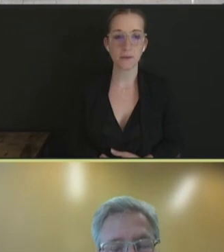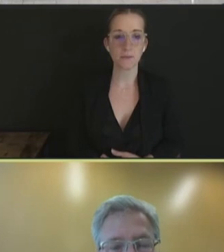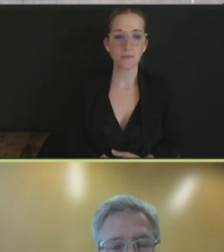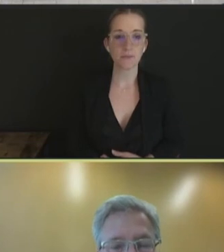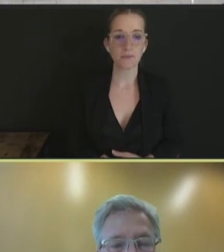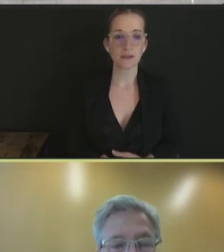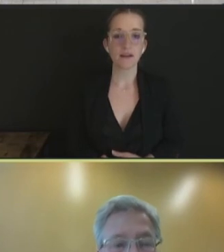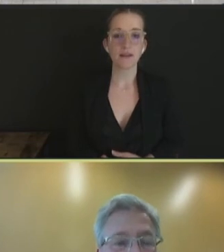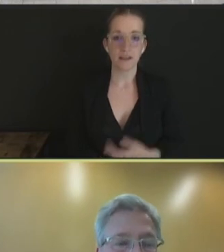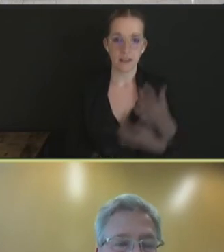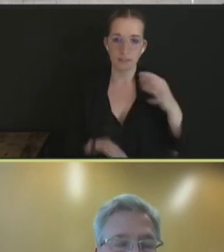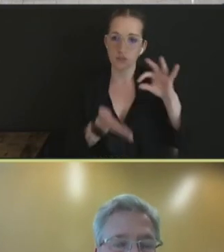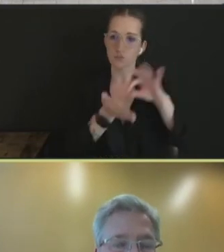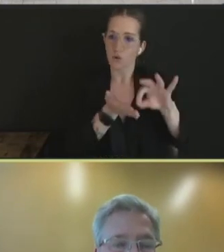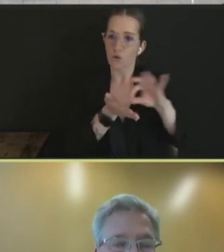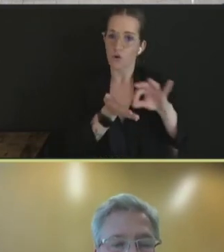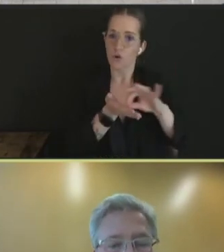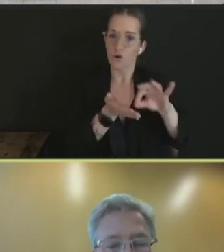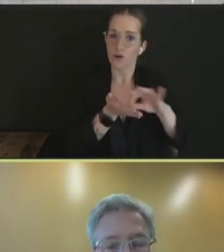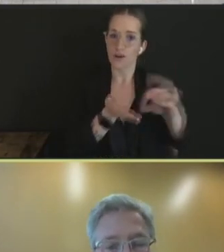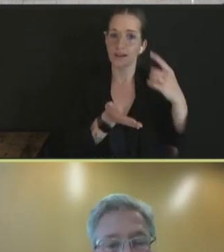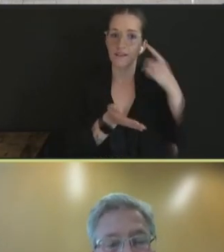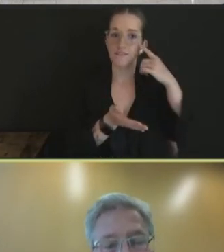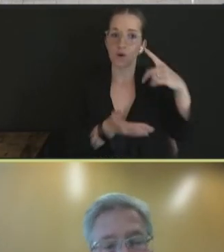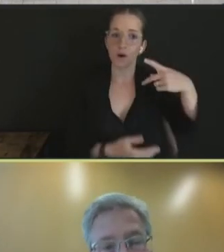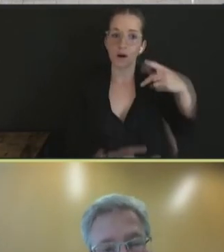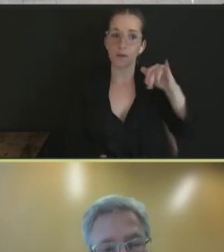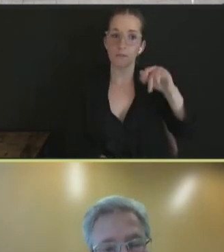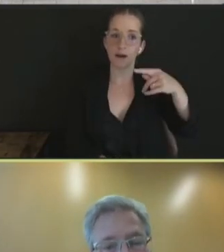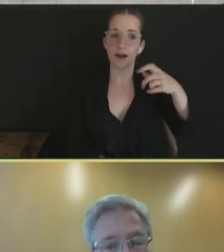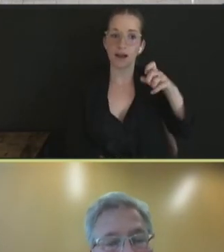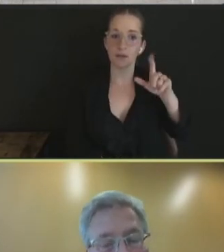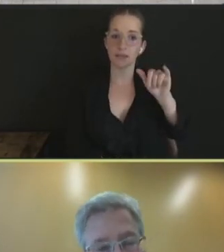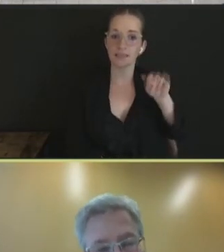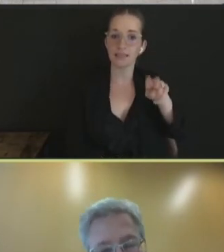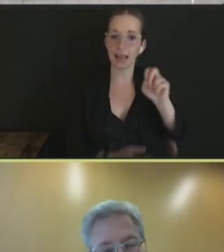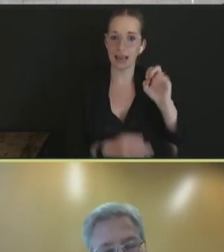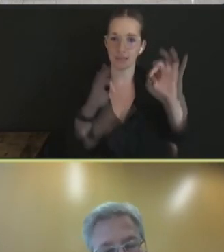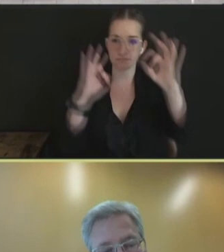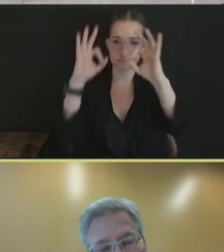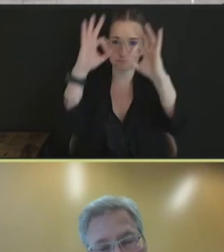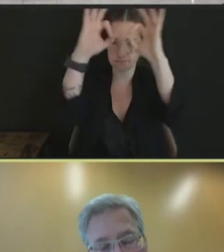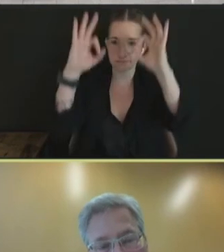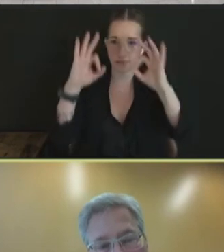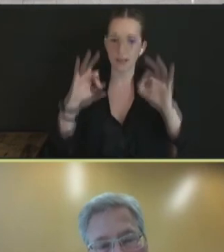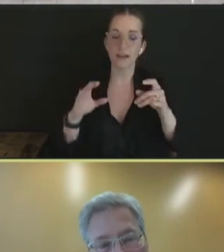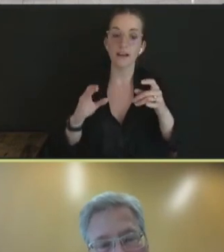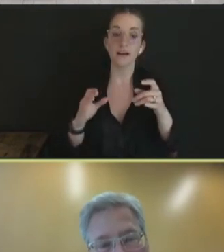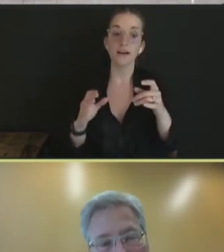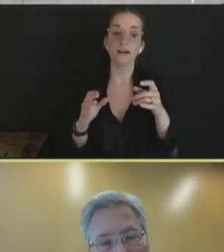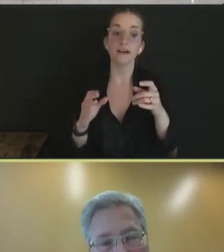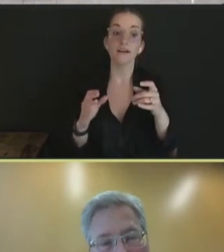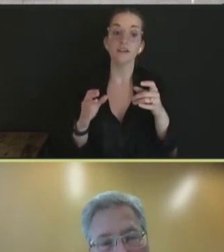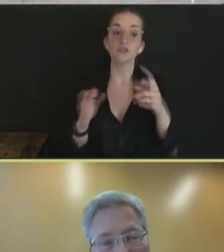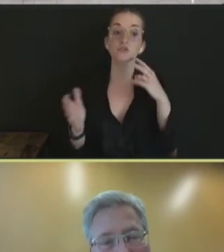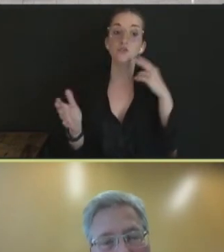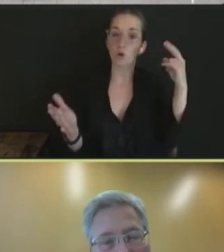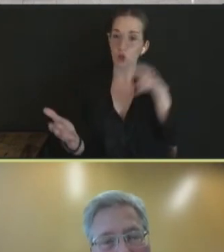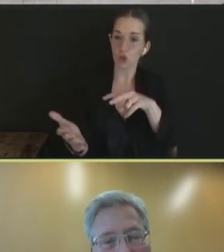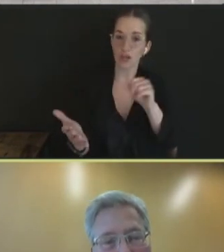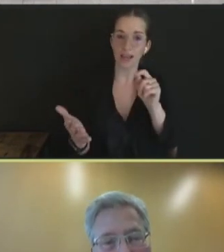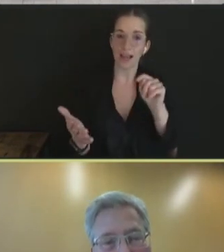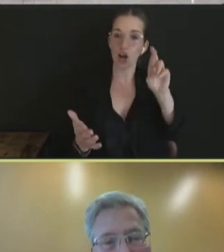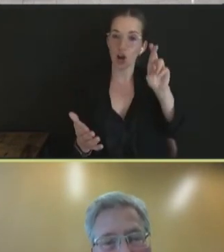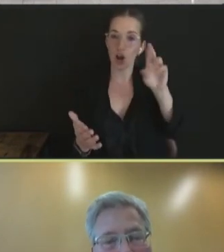There was a scoring of the pipeline robustness. So looking at the state of play in terms of our